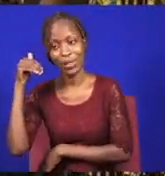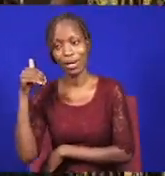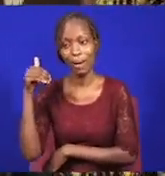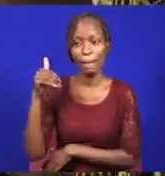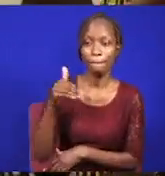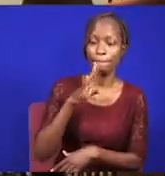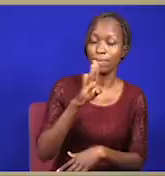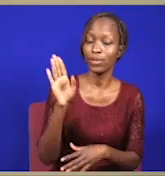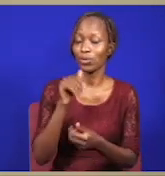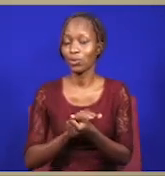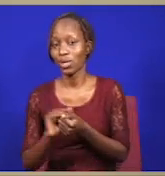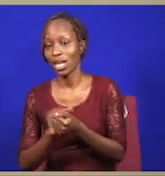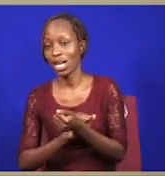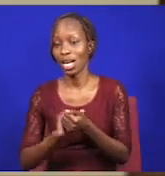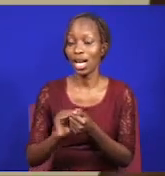uoshwa